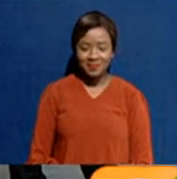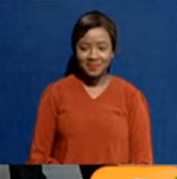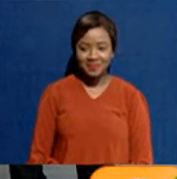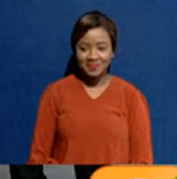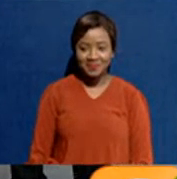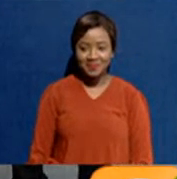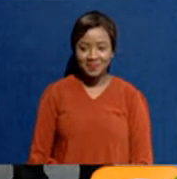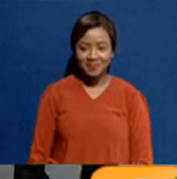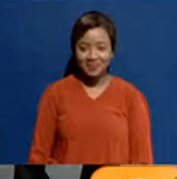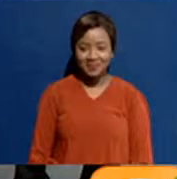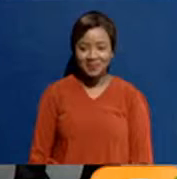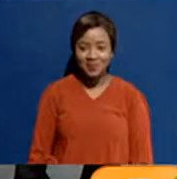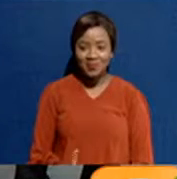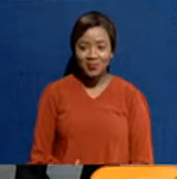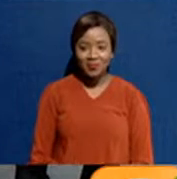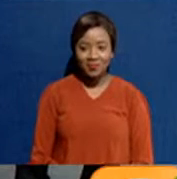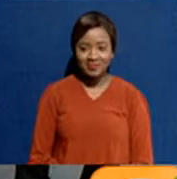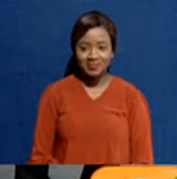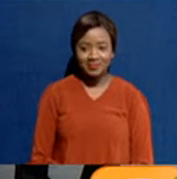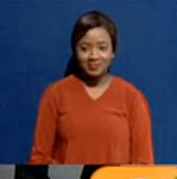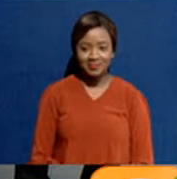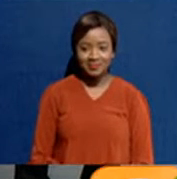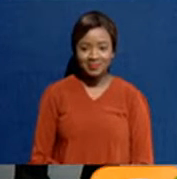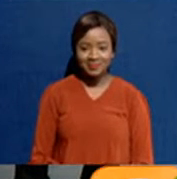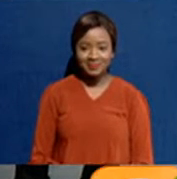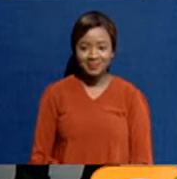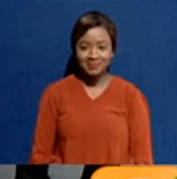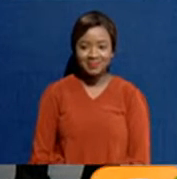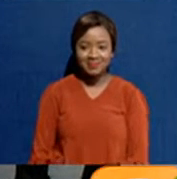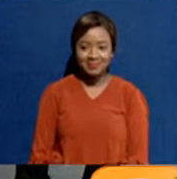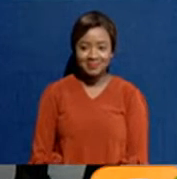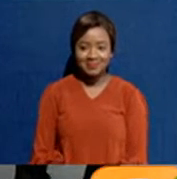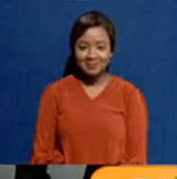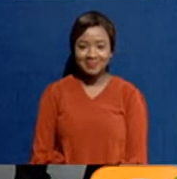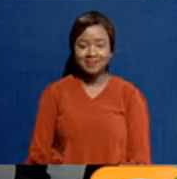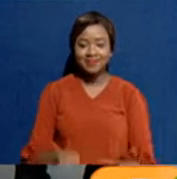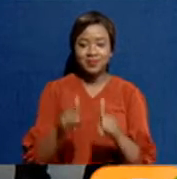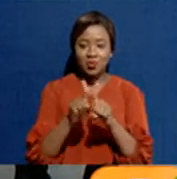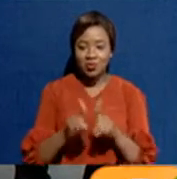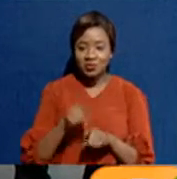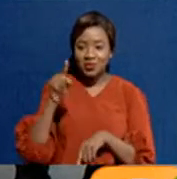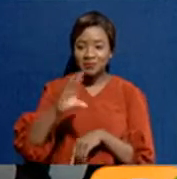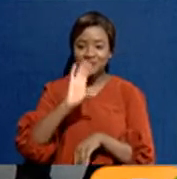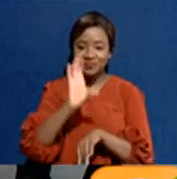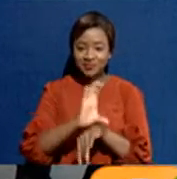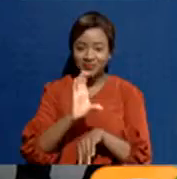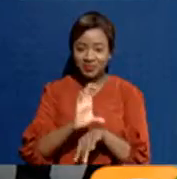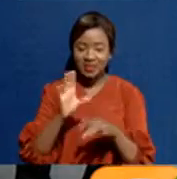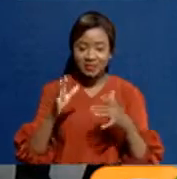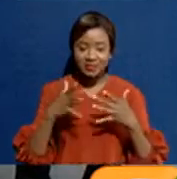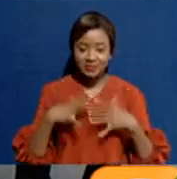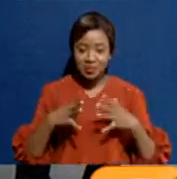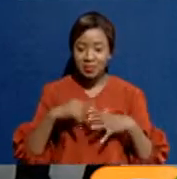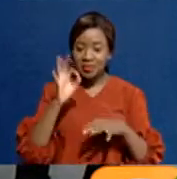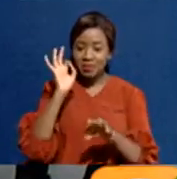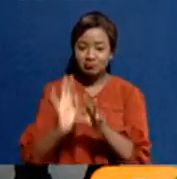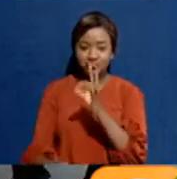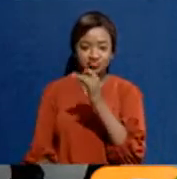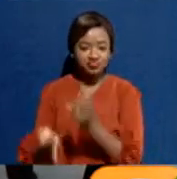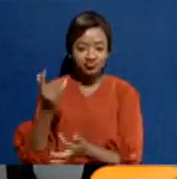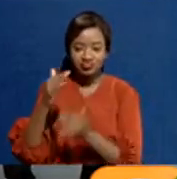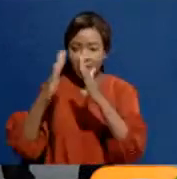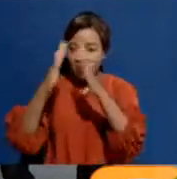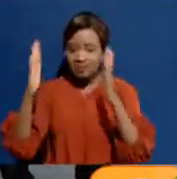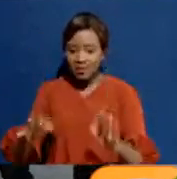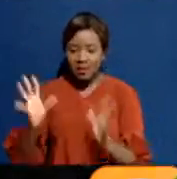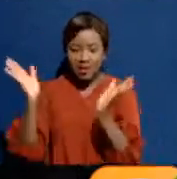God passed on in a blaze. The cult members are suspected of setting the building alight, and they were never found. Over